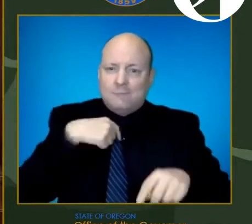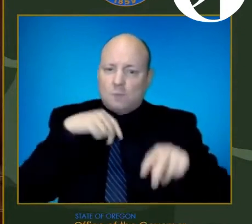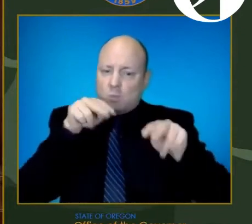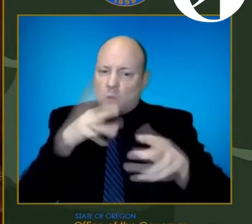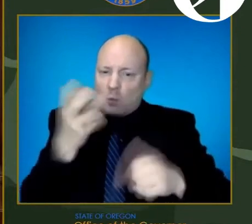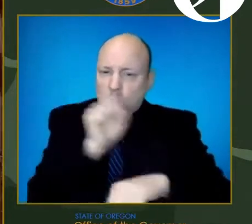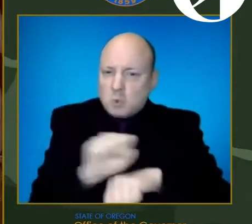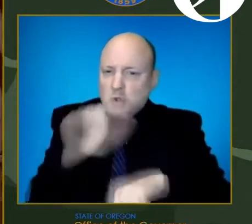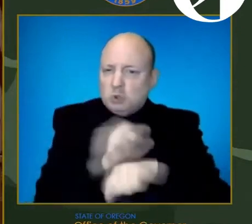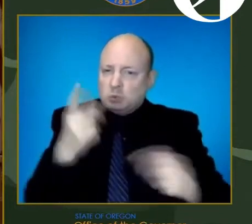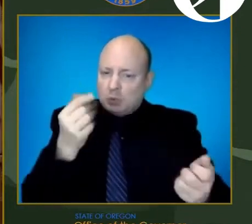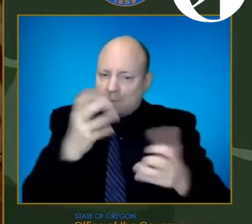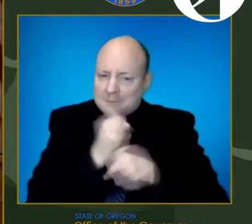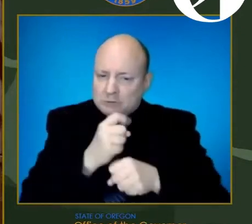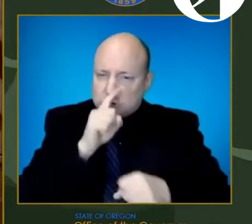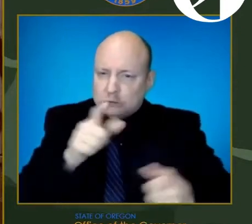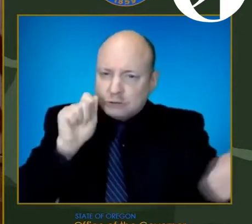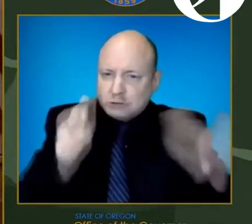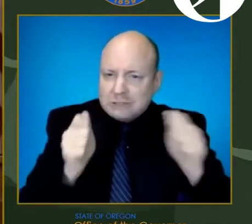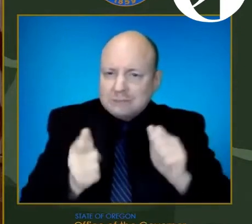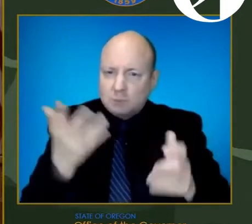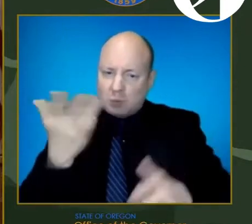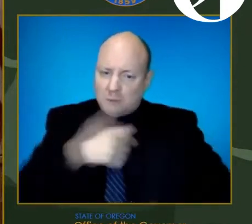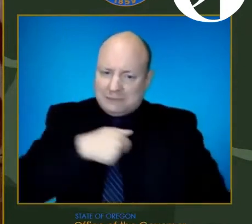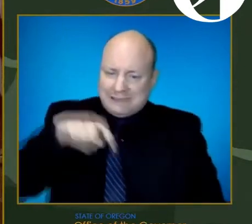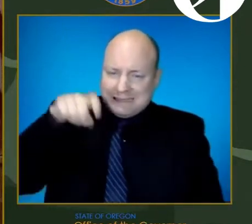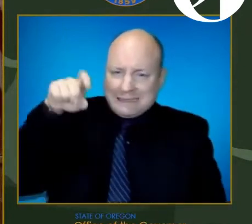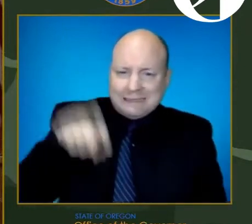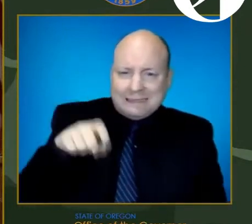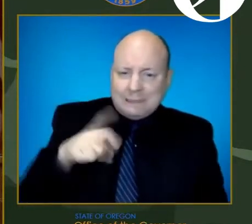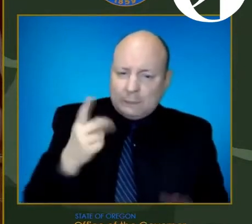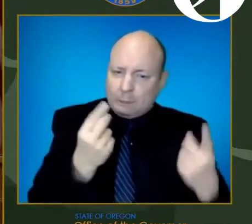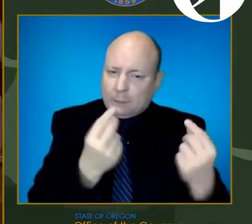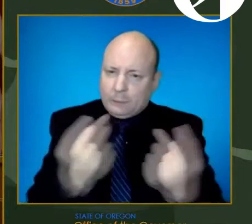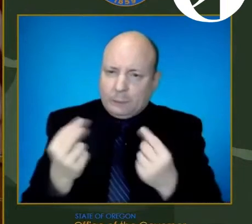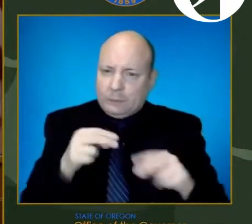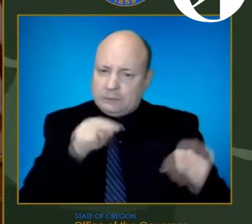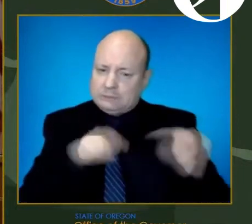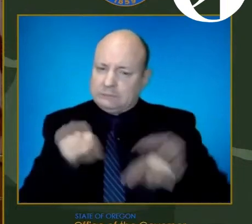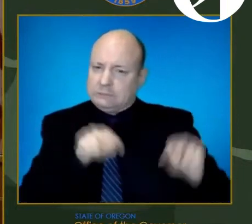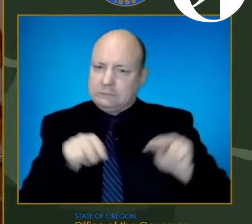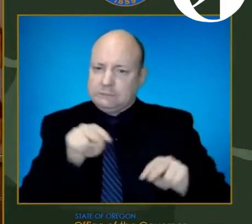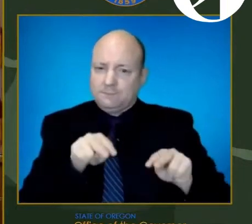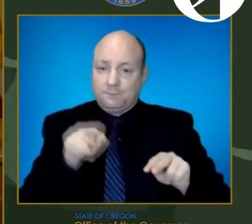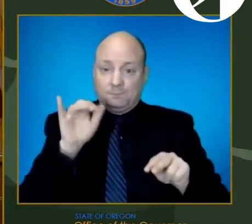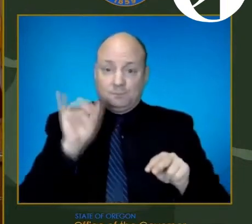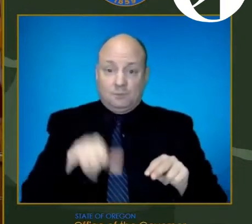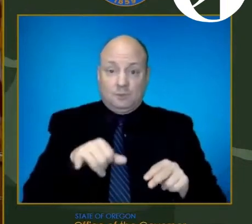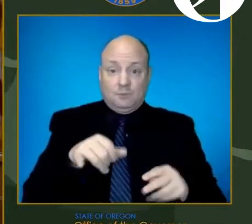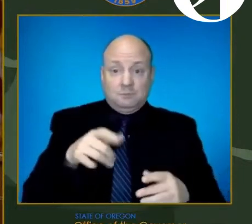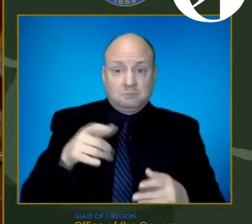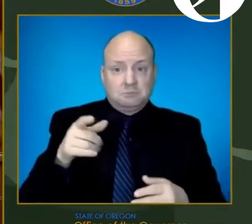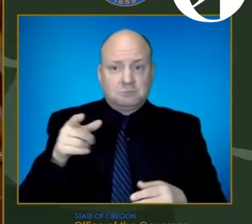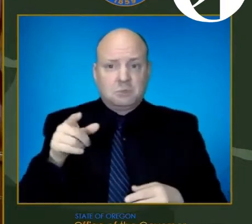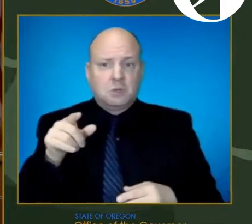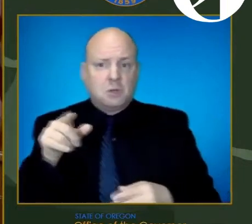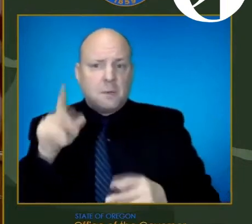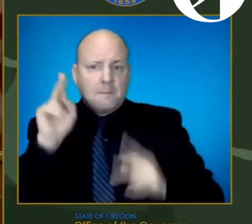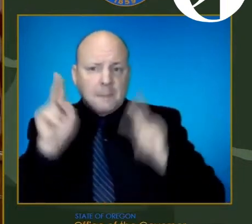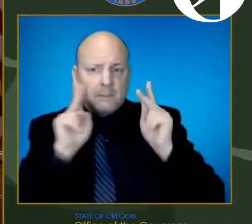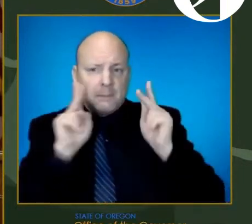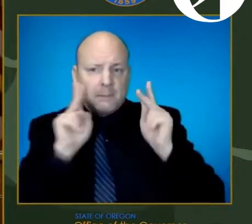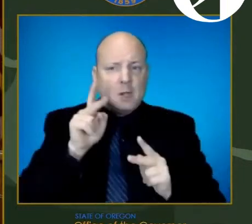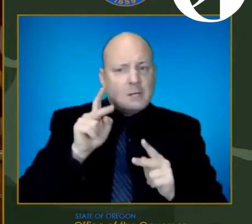ran. At the end of May and into June, the untimely deaths of Black and brown neighbors